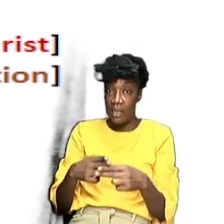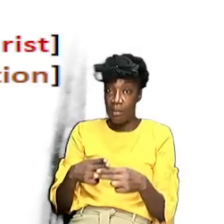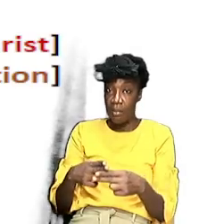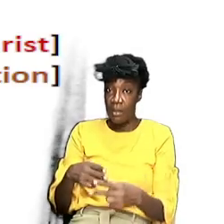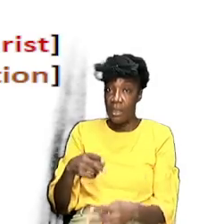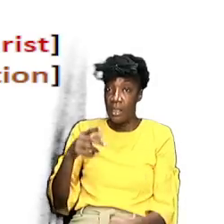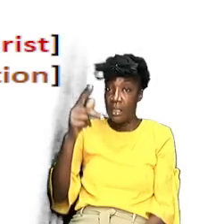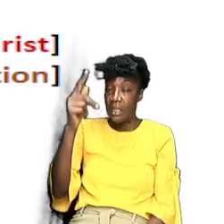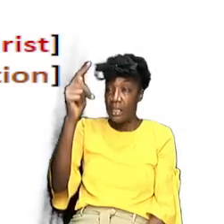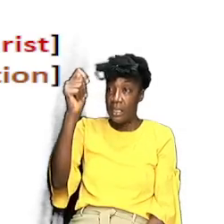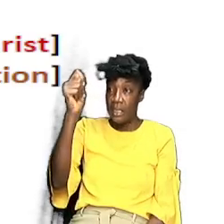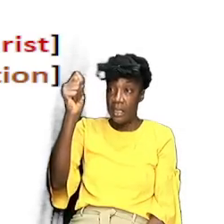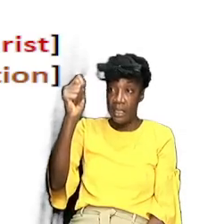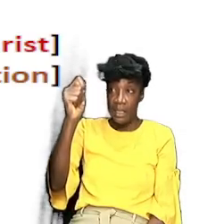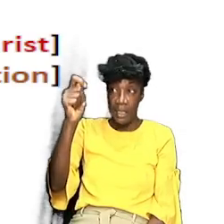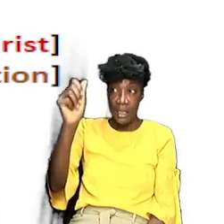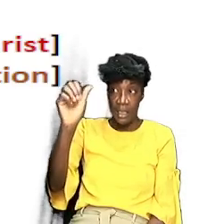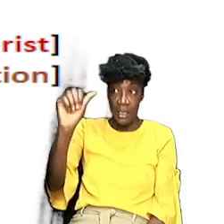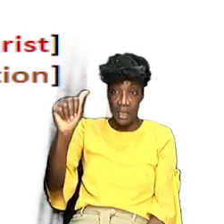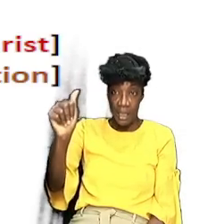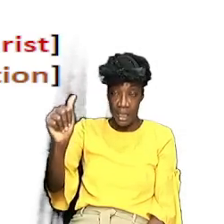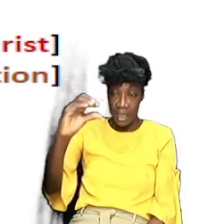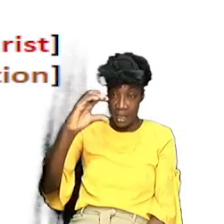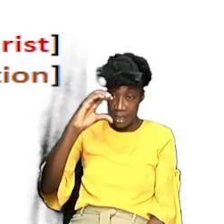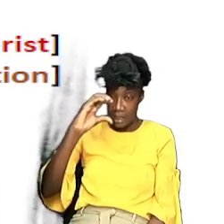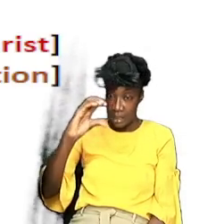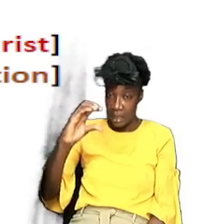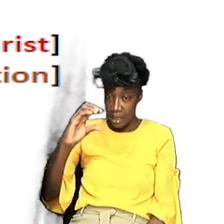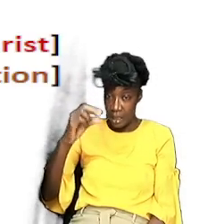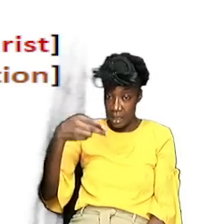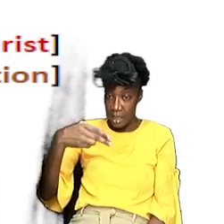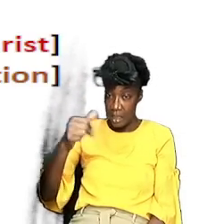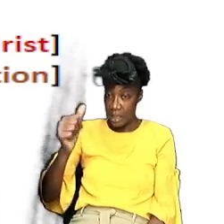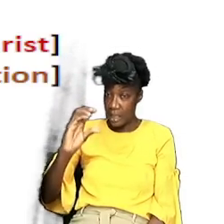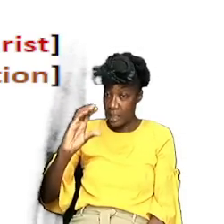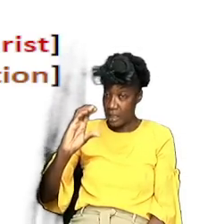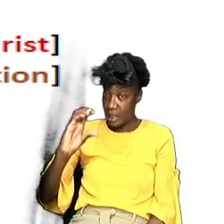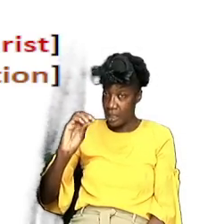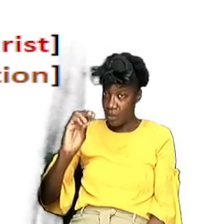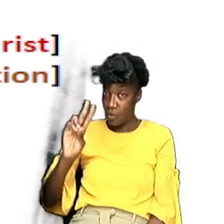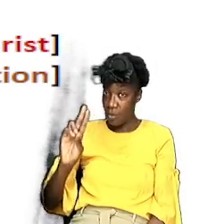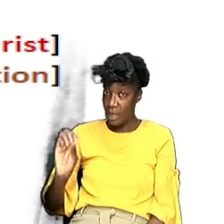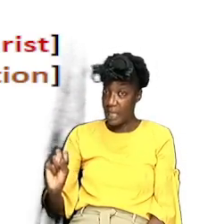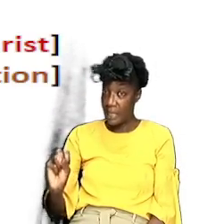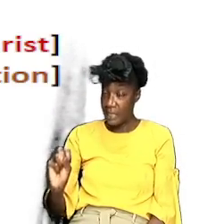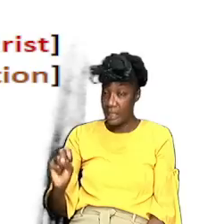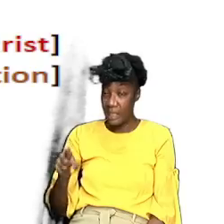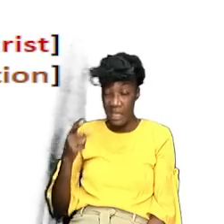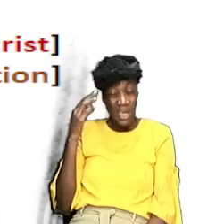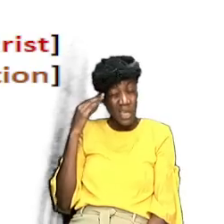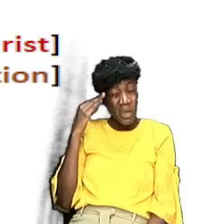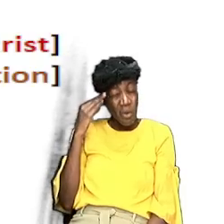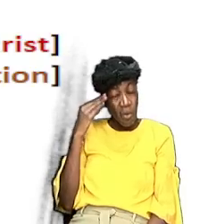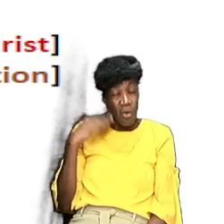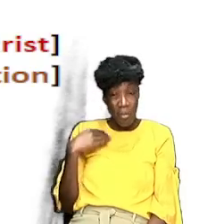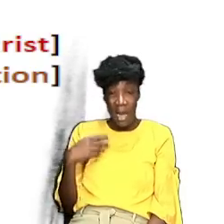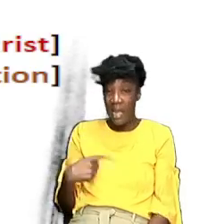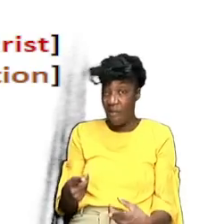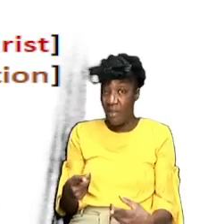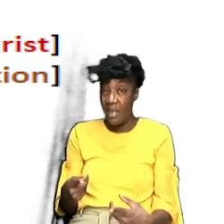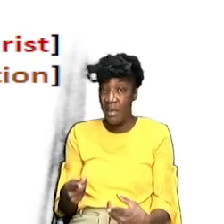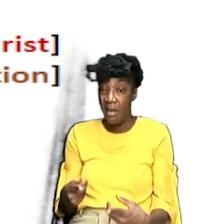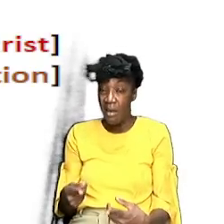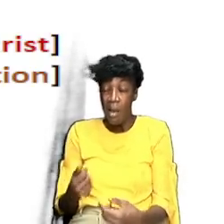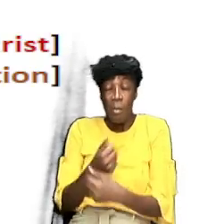his name correct. You're right. So in verse 21, but ye also may know my affairs and how I be Tychicus, my beloved